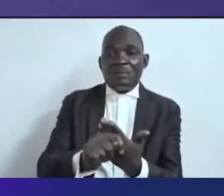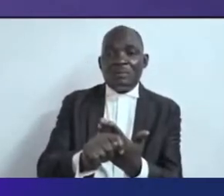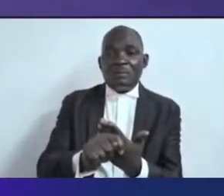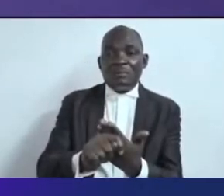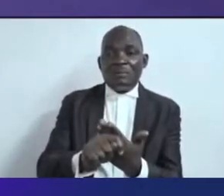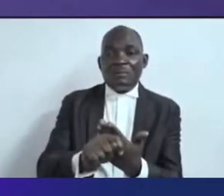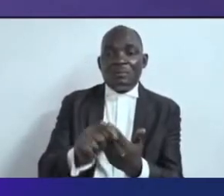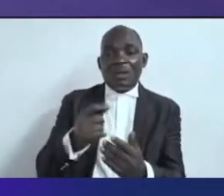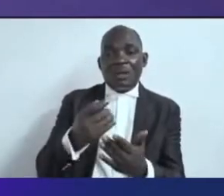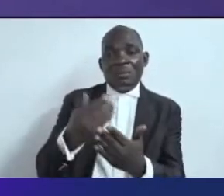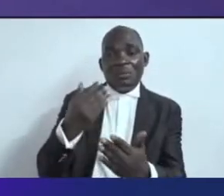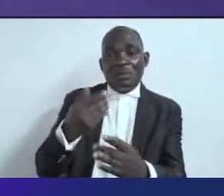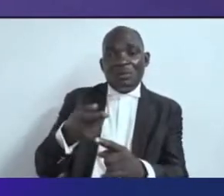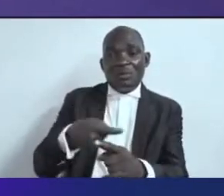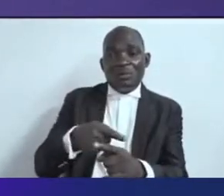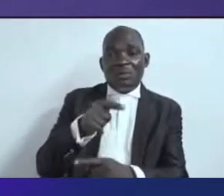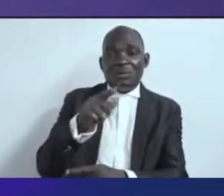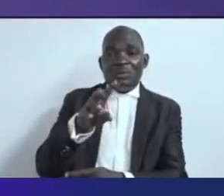from